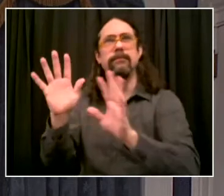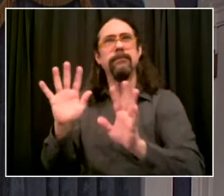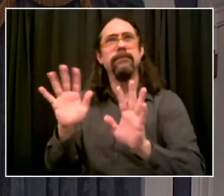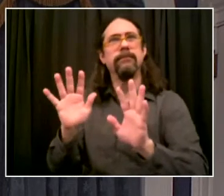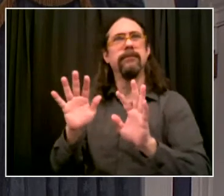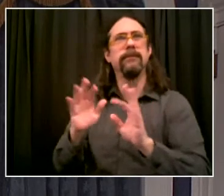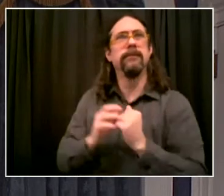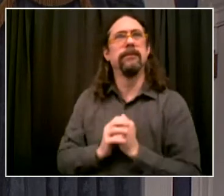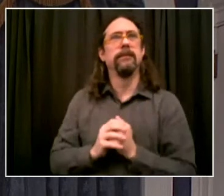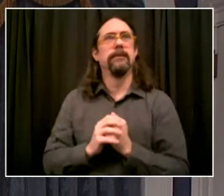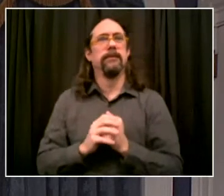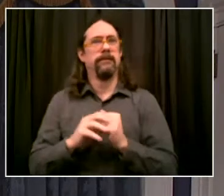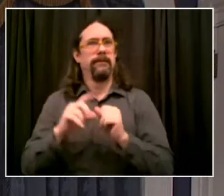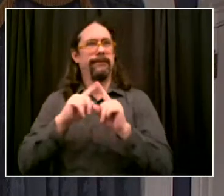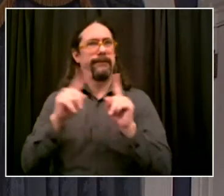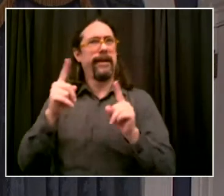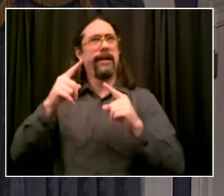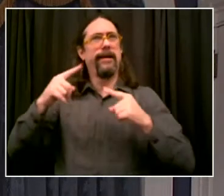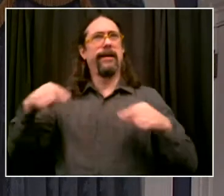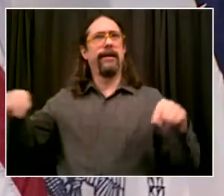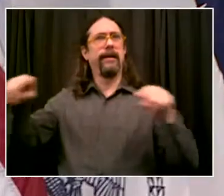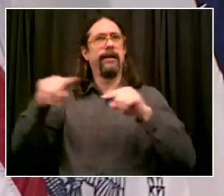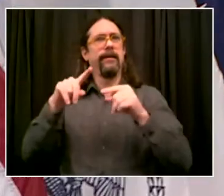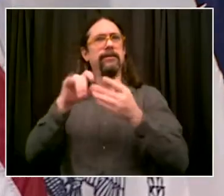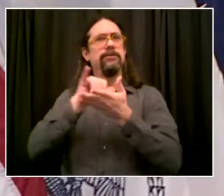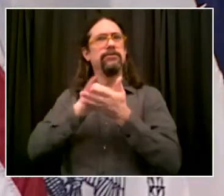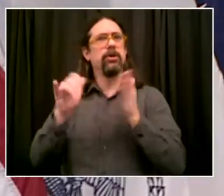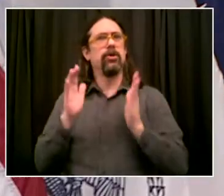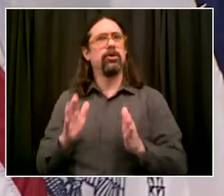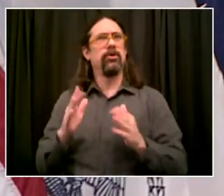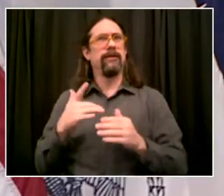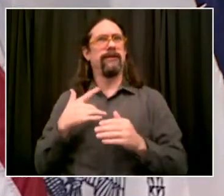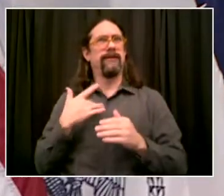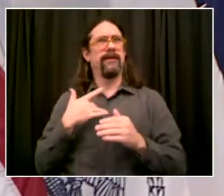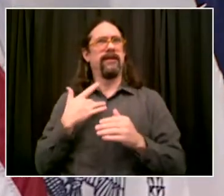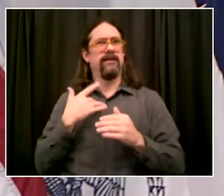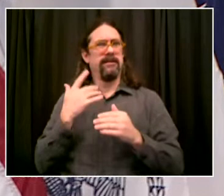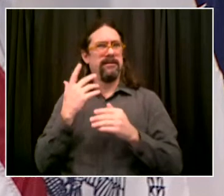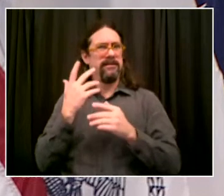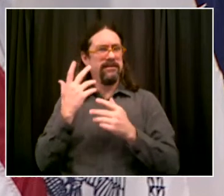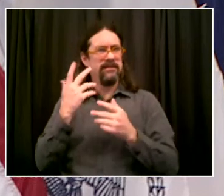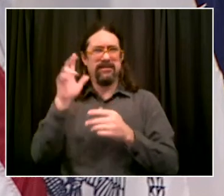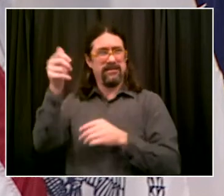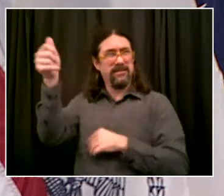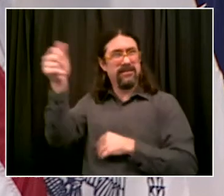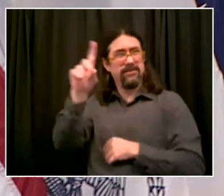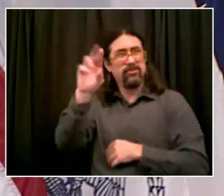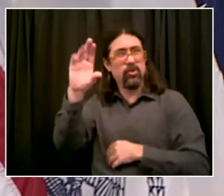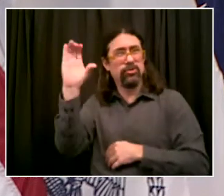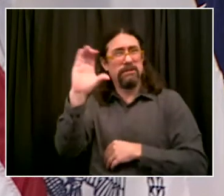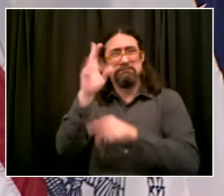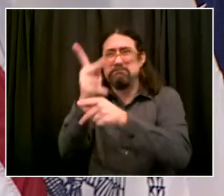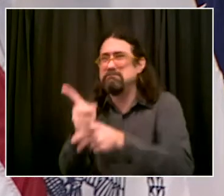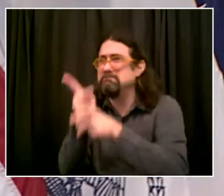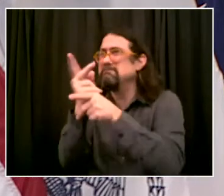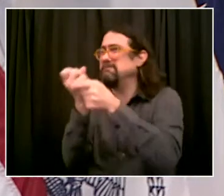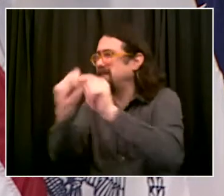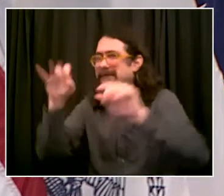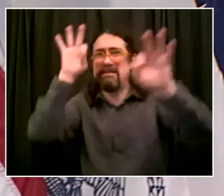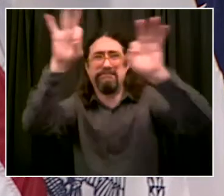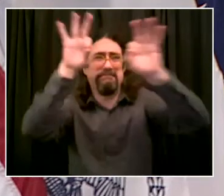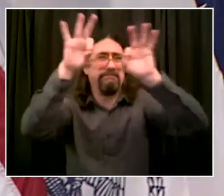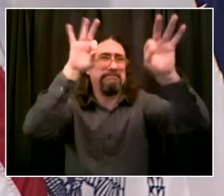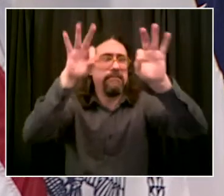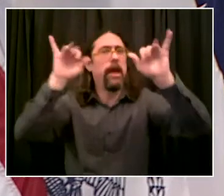positive, then that doesn't bode well for all of us? It's a really fair question, Dave. And look, I do want to